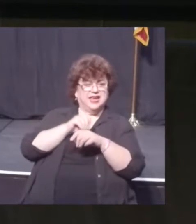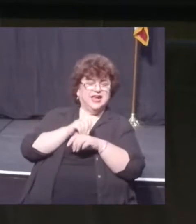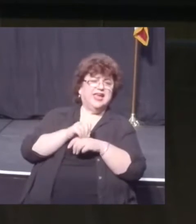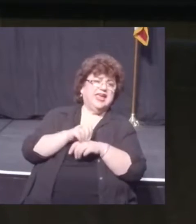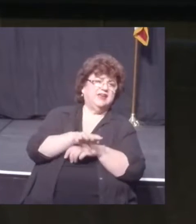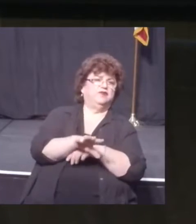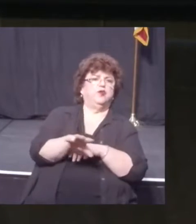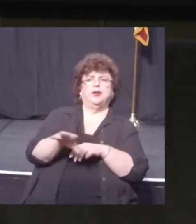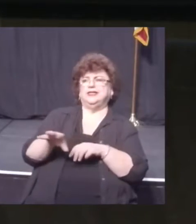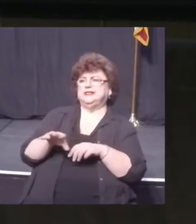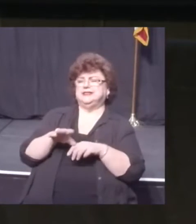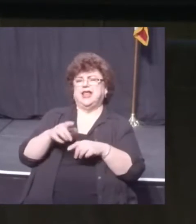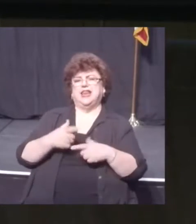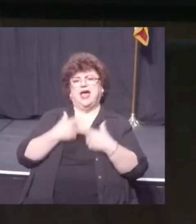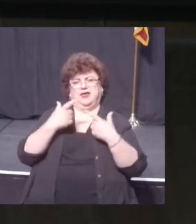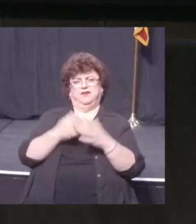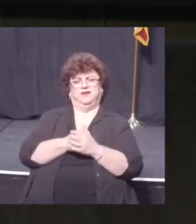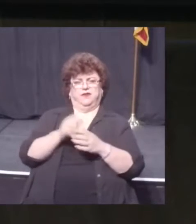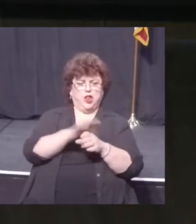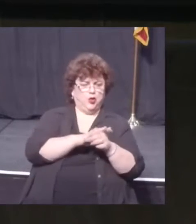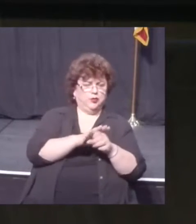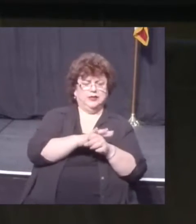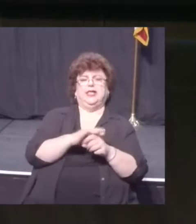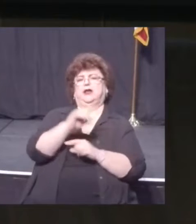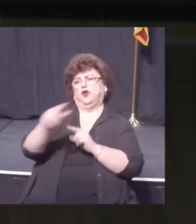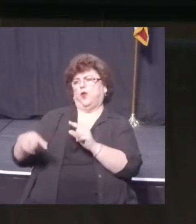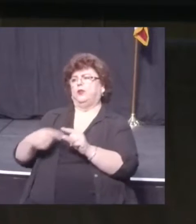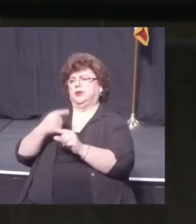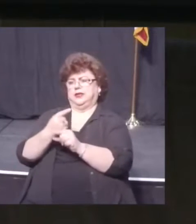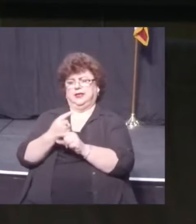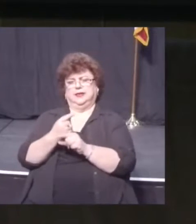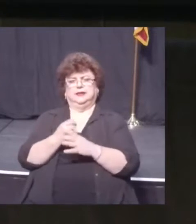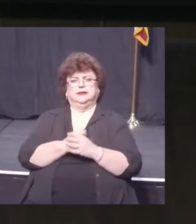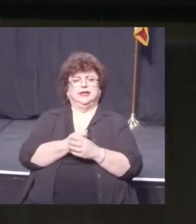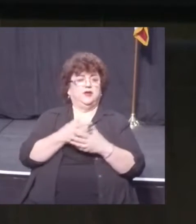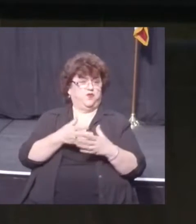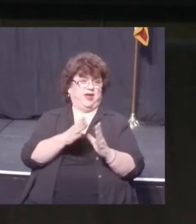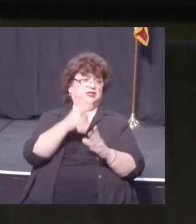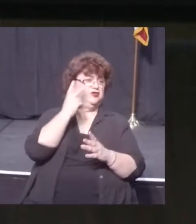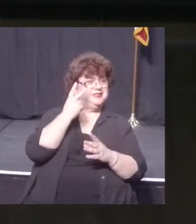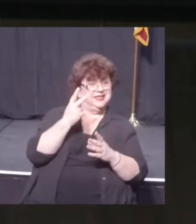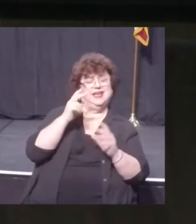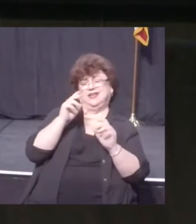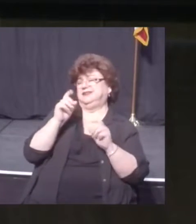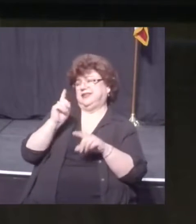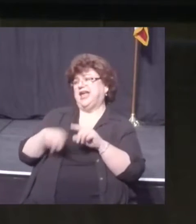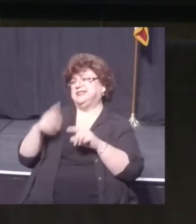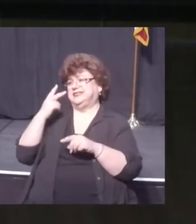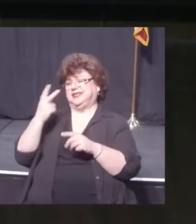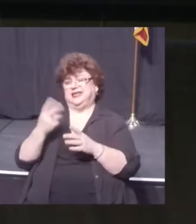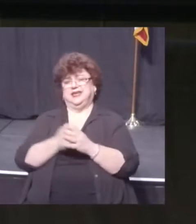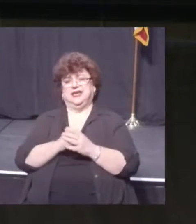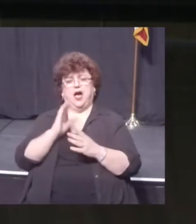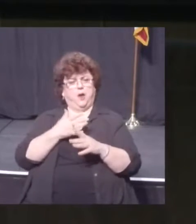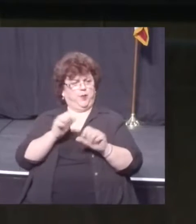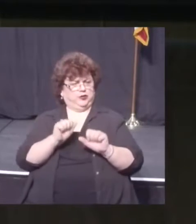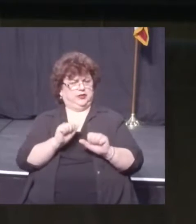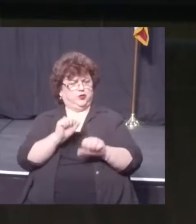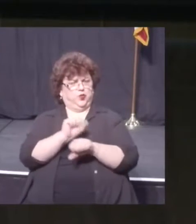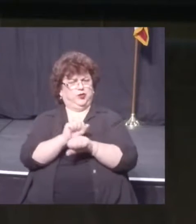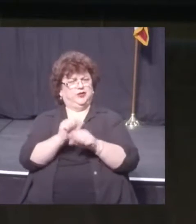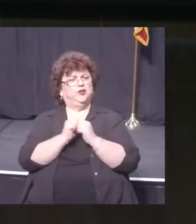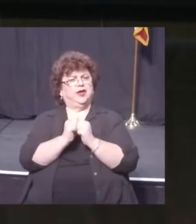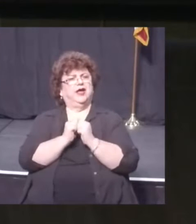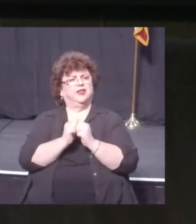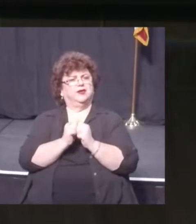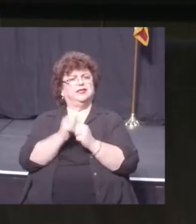life locally and globally in ways seen and unseen. And our potential when we work